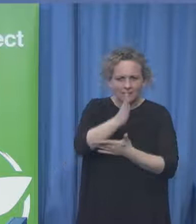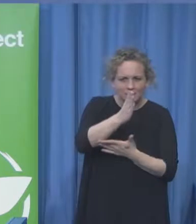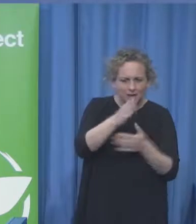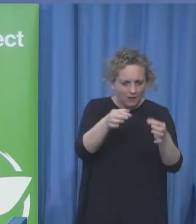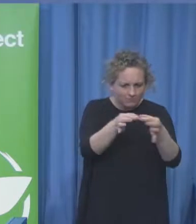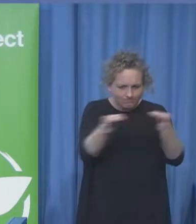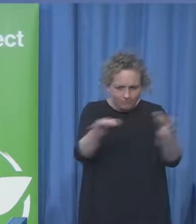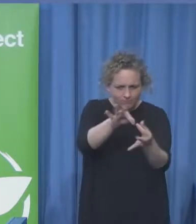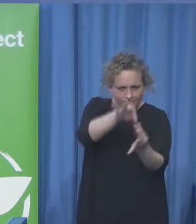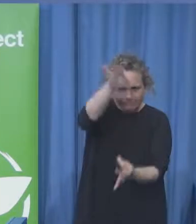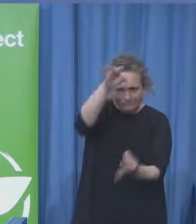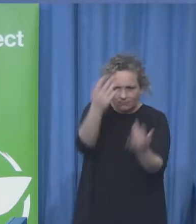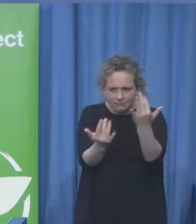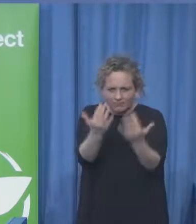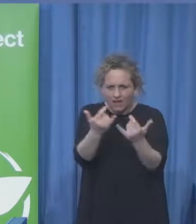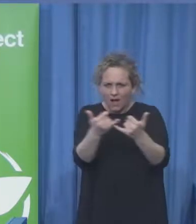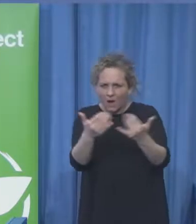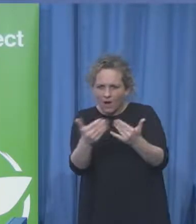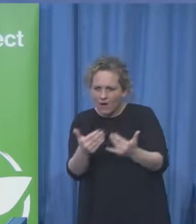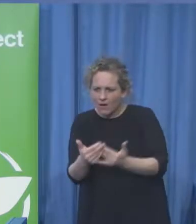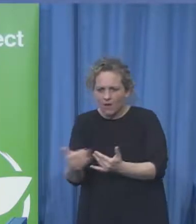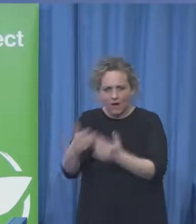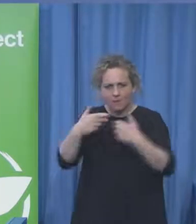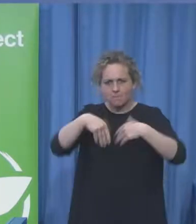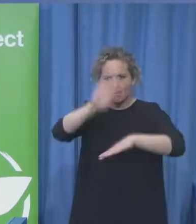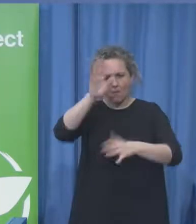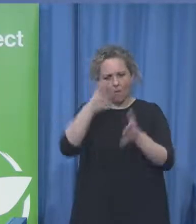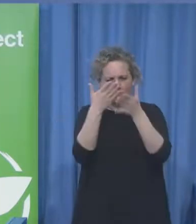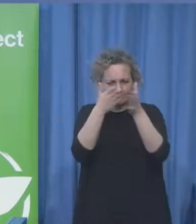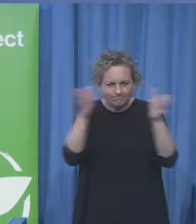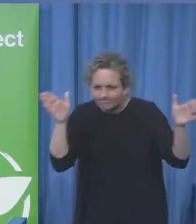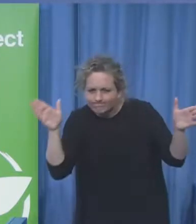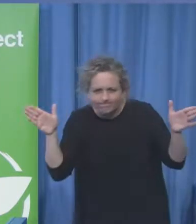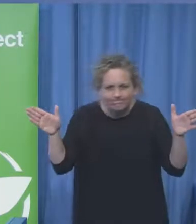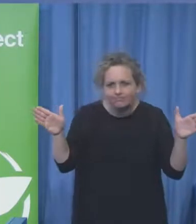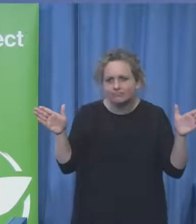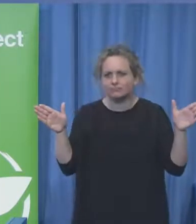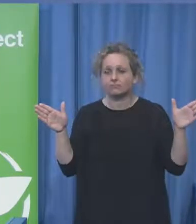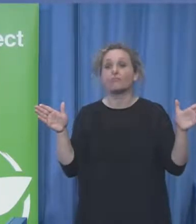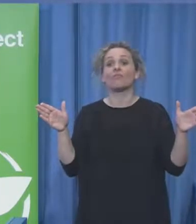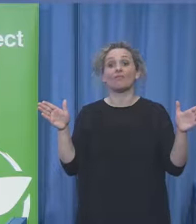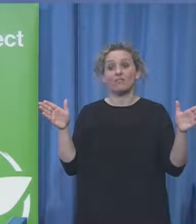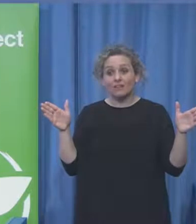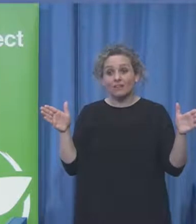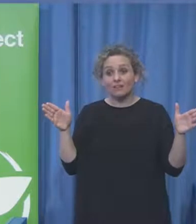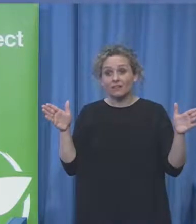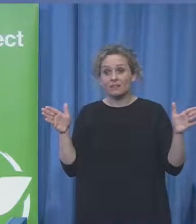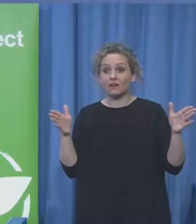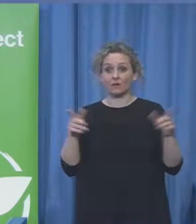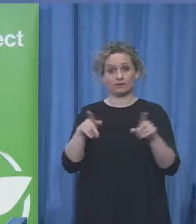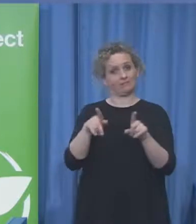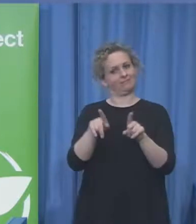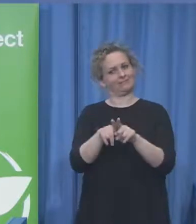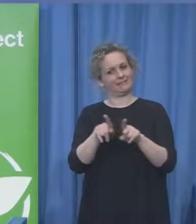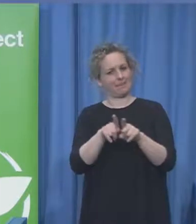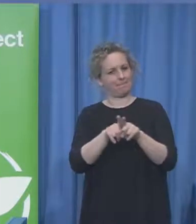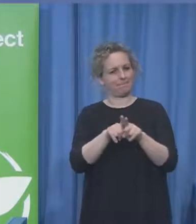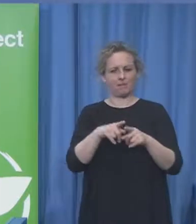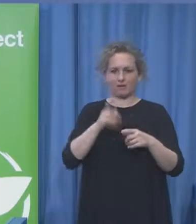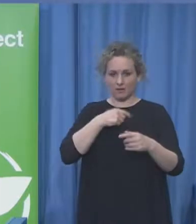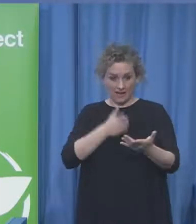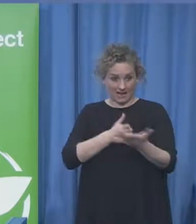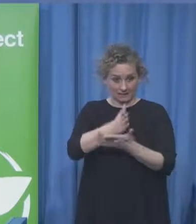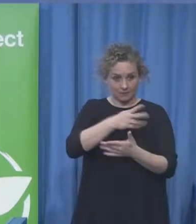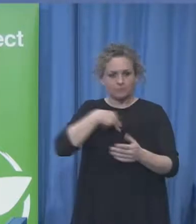as I heard from speakers in the previous days, they are helpful to readdress these